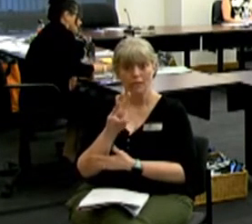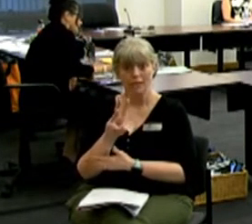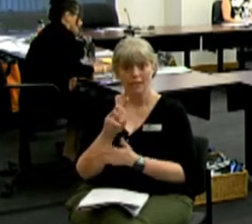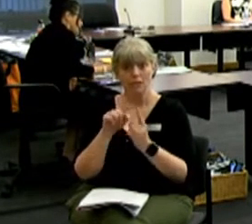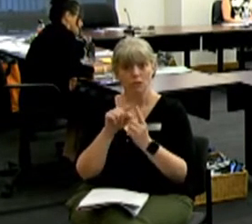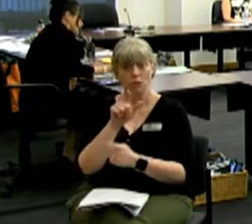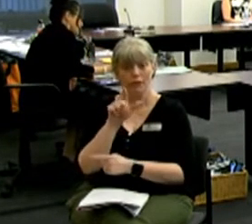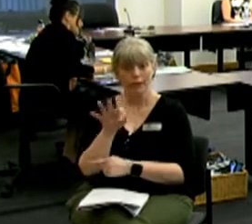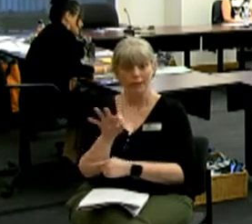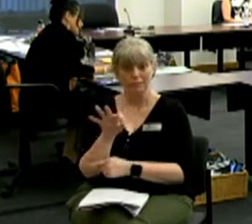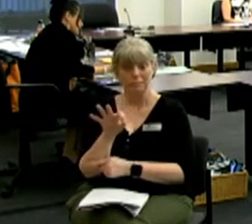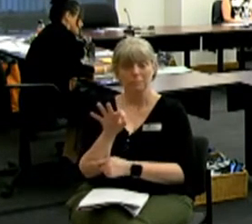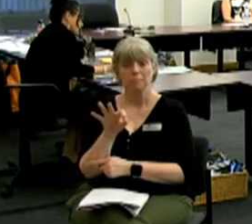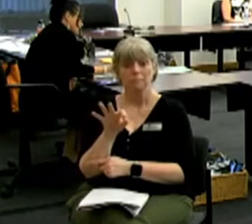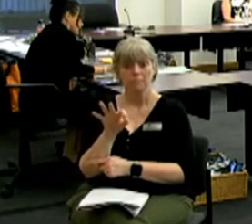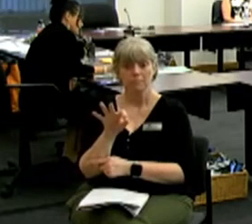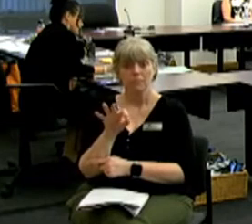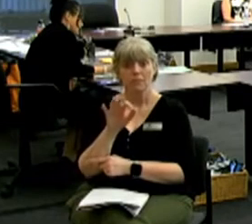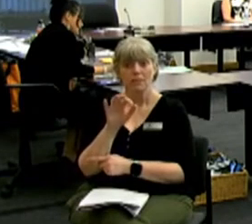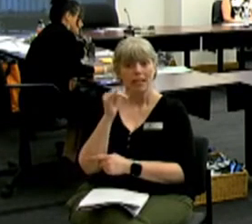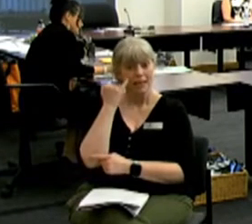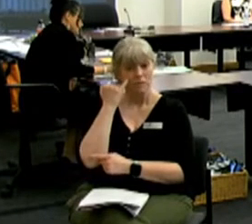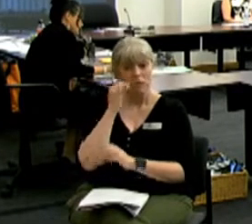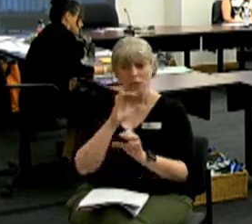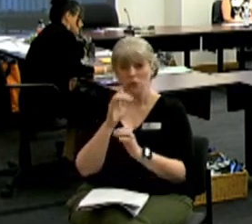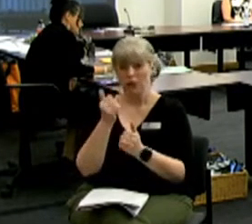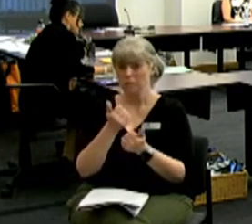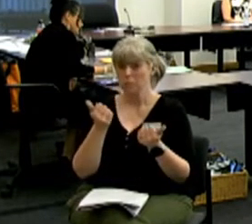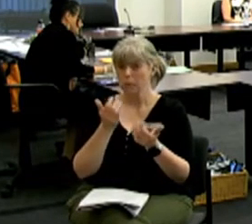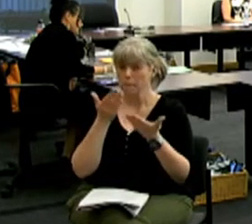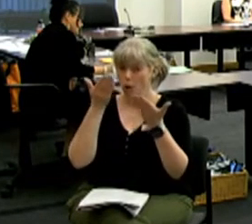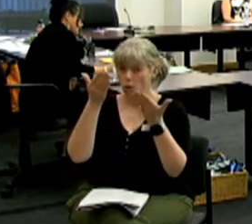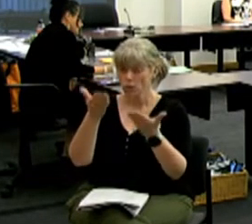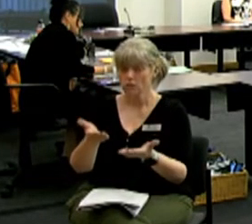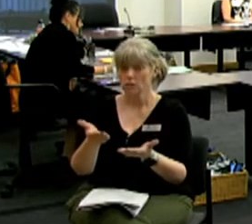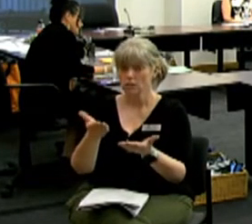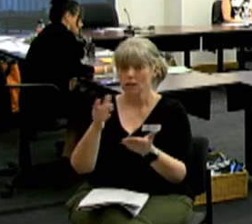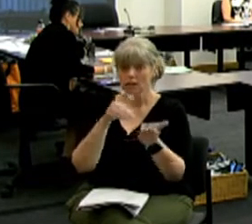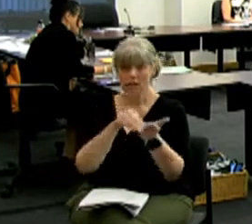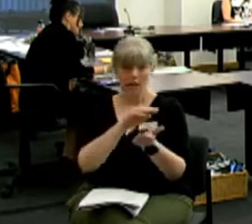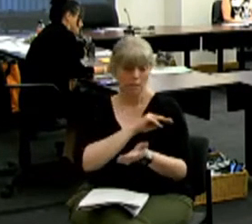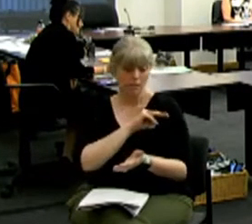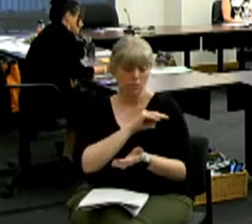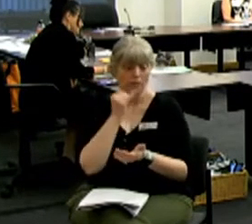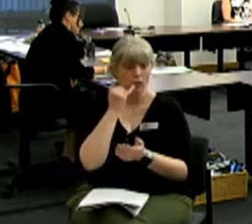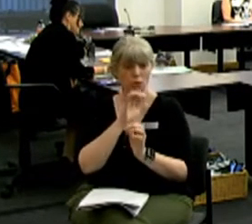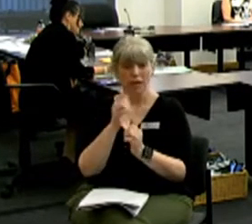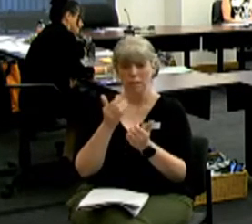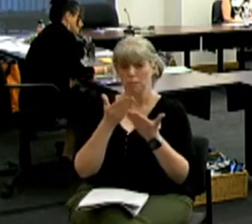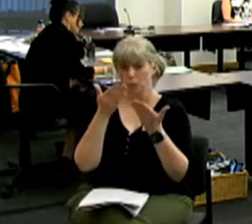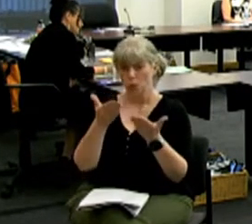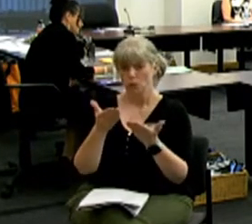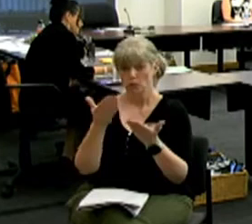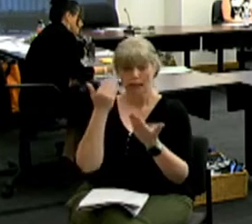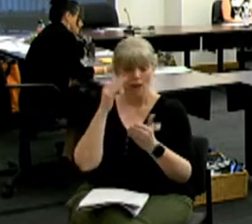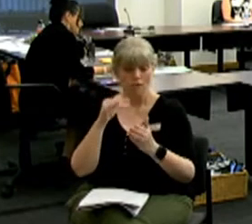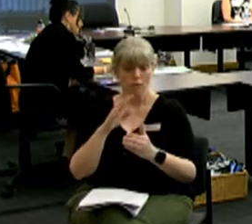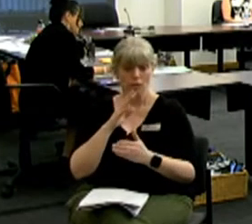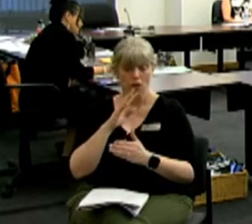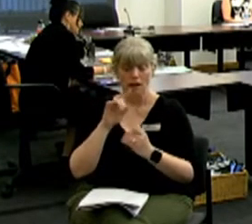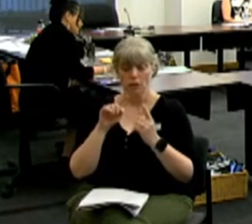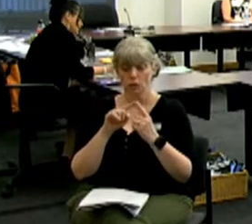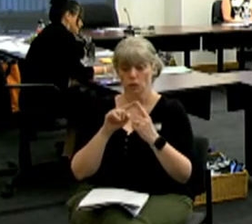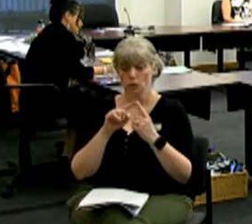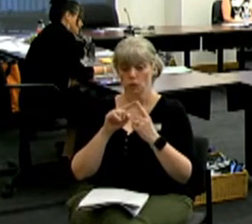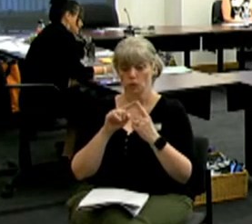to 29th. If we're going to do any proposals, Dr. Mitchell, if we're going to do any proposals, I don't know if you want to talk